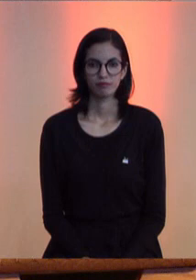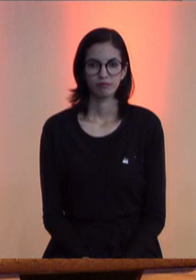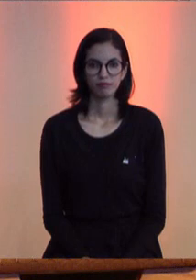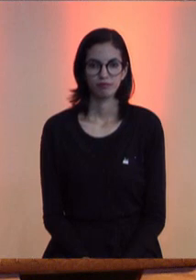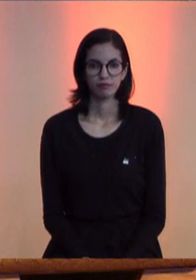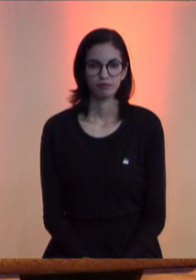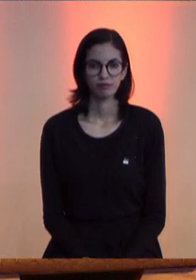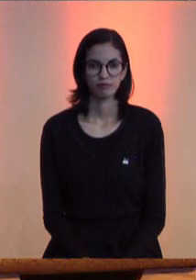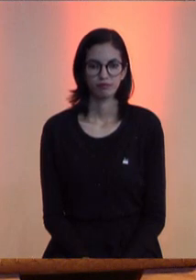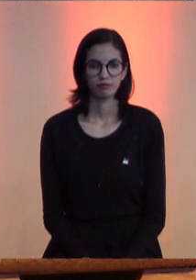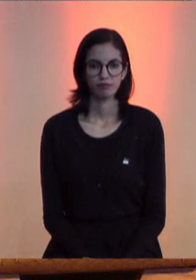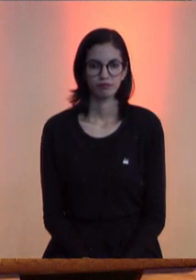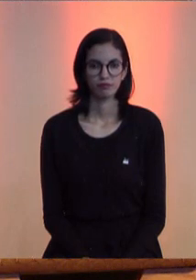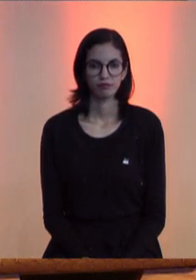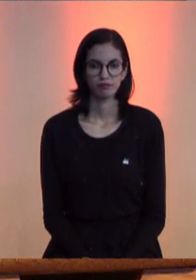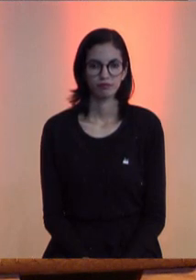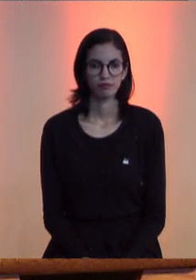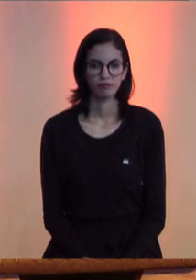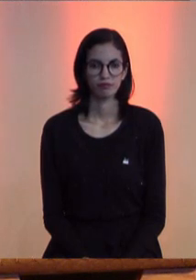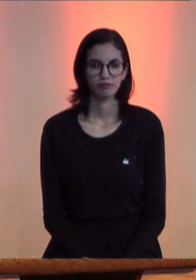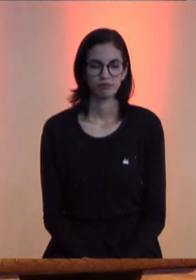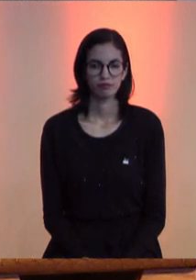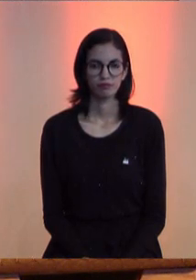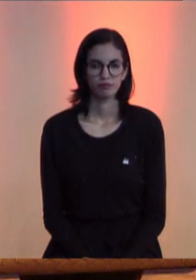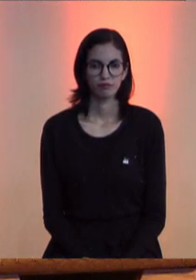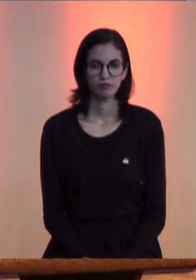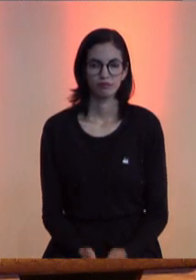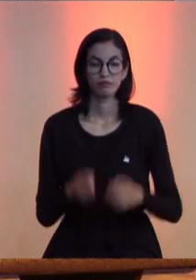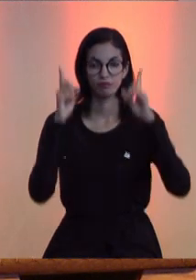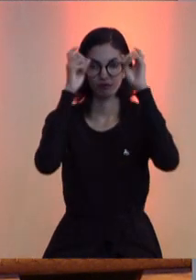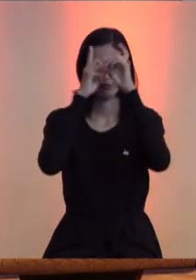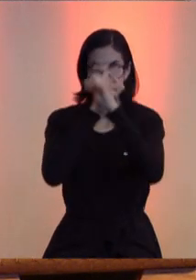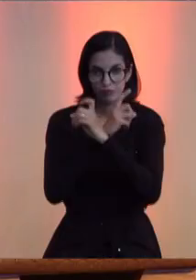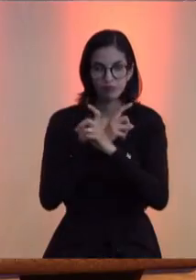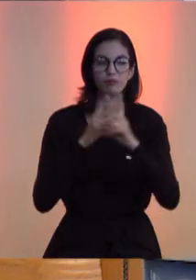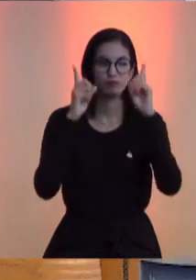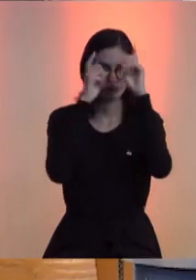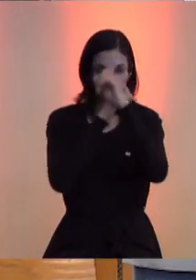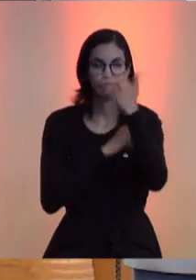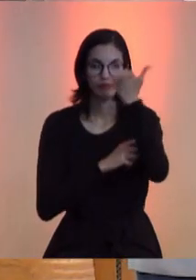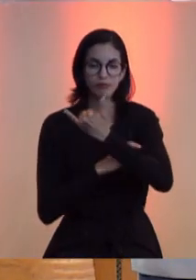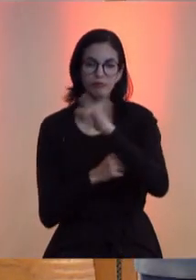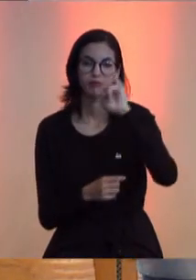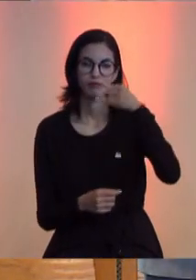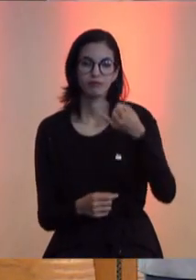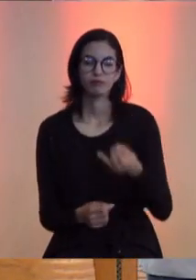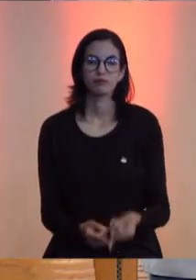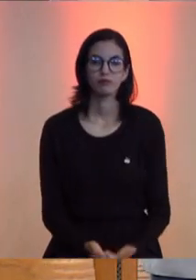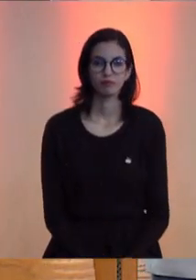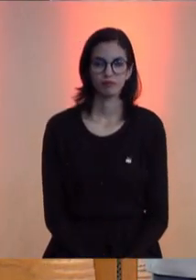in my life. Sé que las tormentas continuarán azotando mi sometimes vida. Sometimes I'll pray to